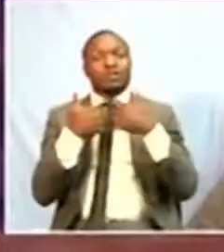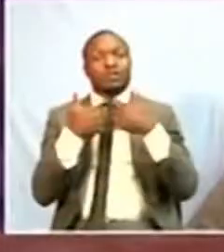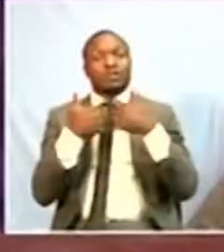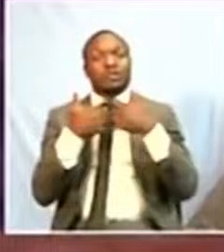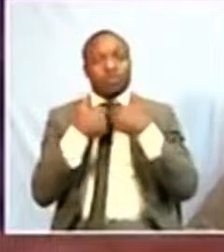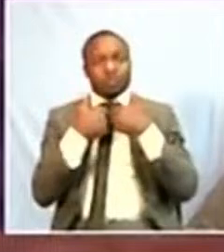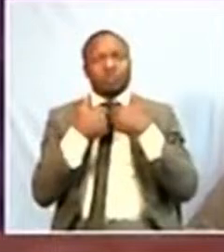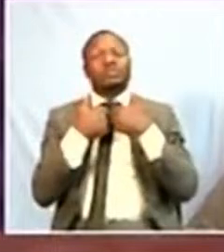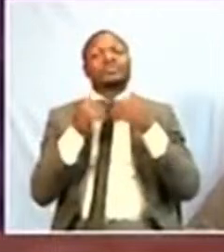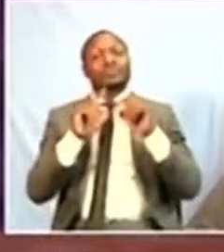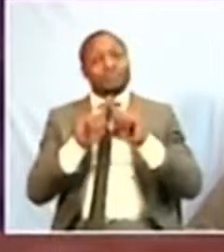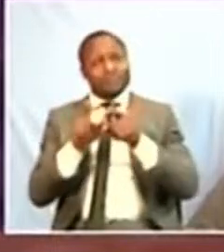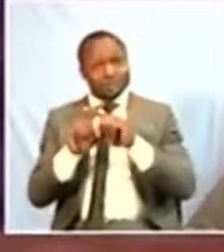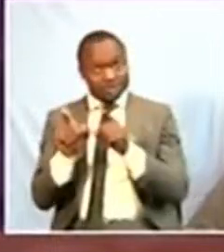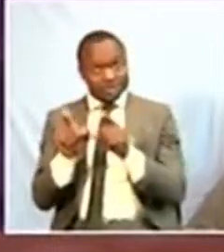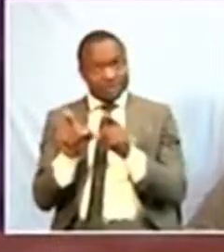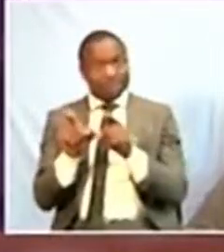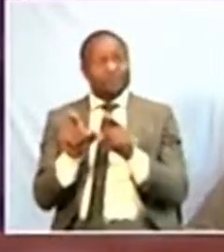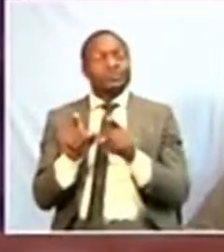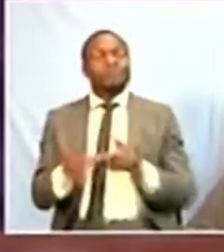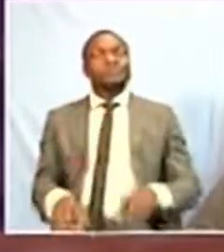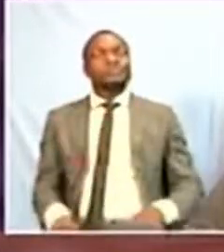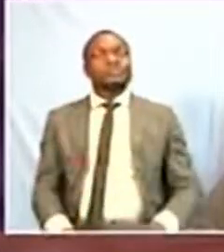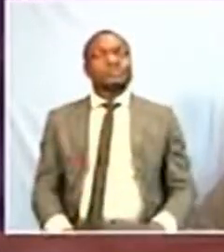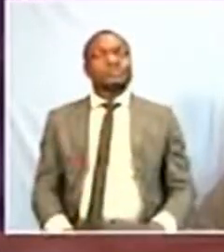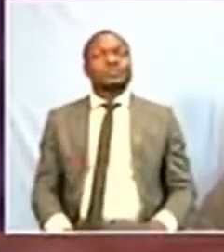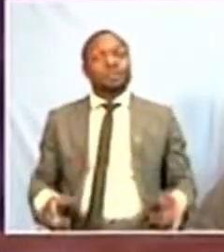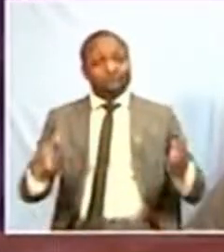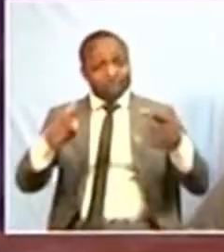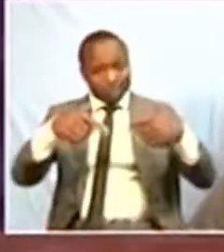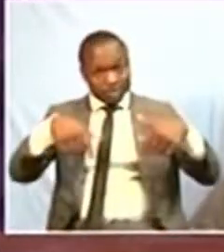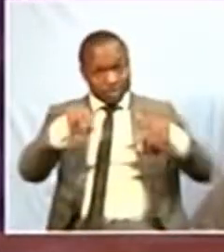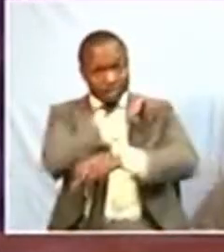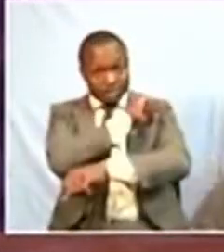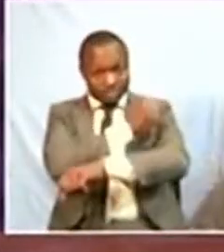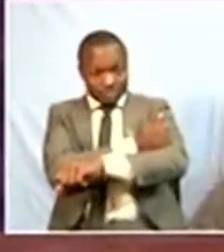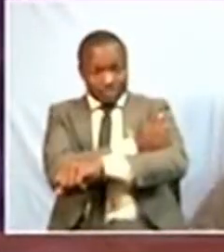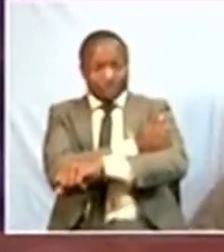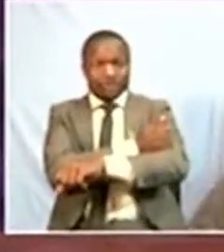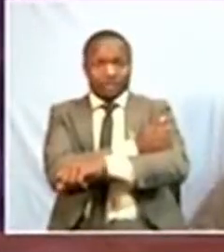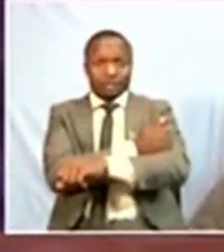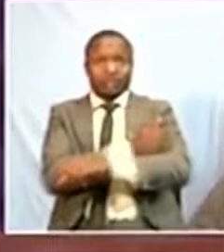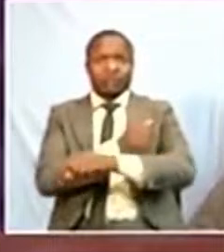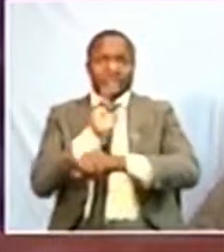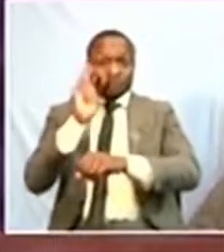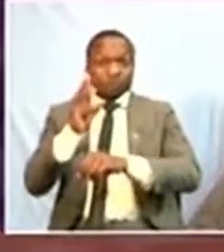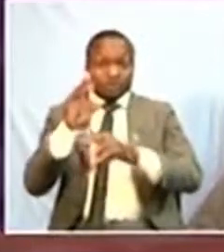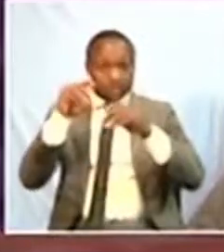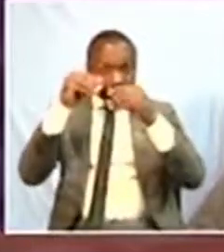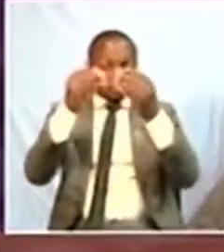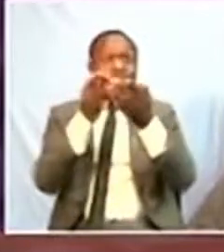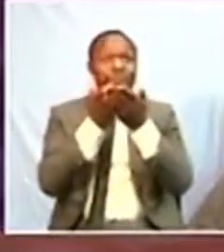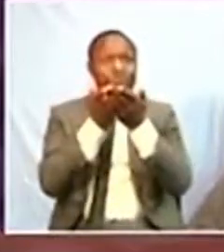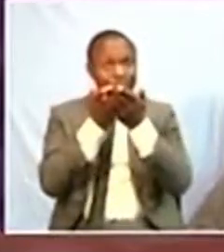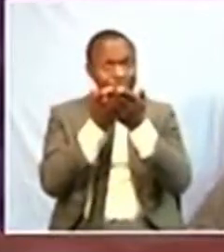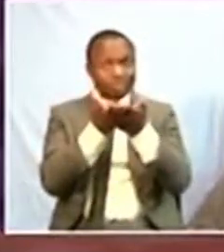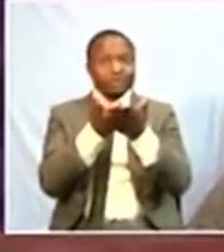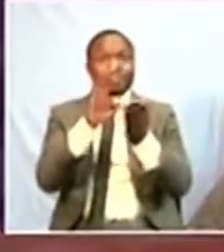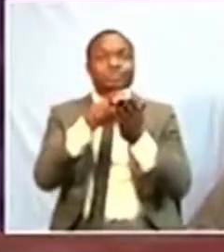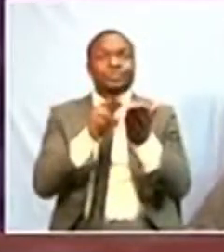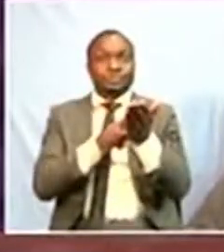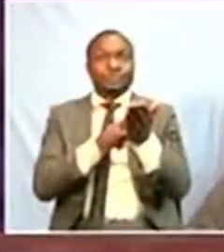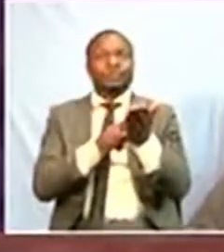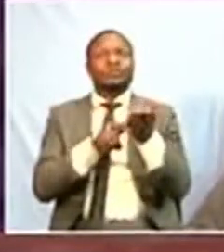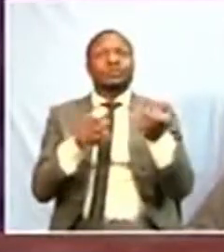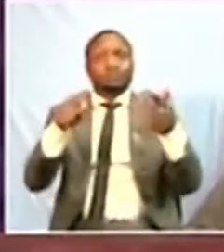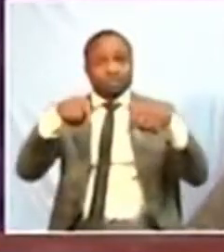have quite a number of local authorities yet to make their submissions today to the Local Government Accounts